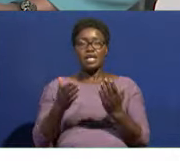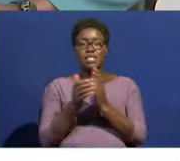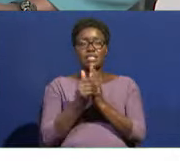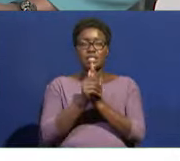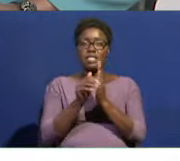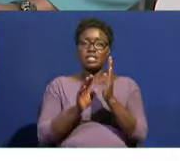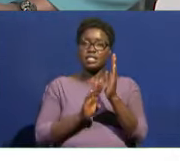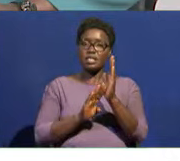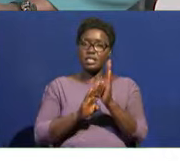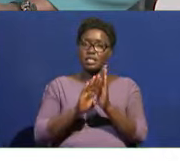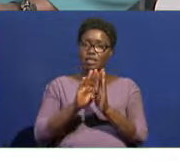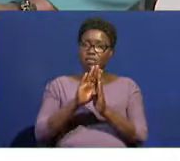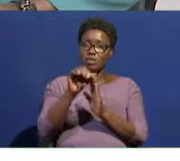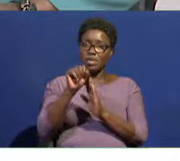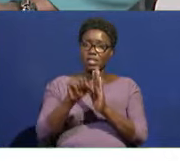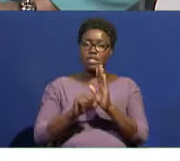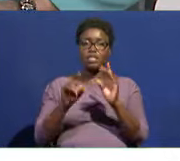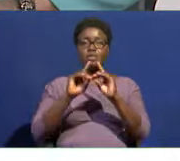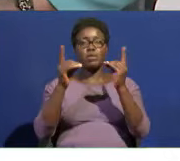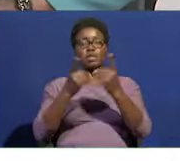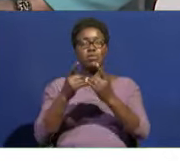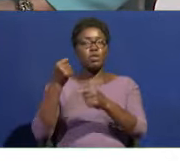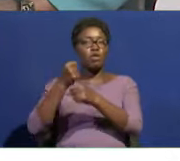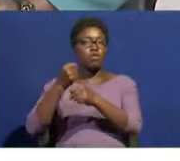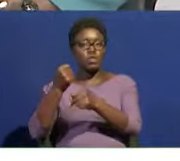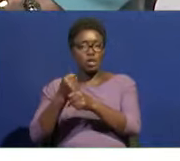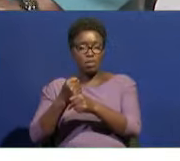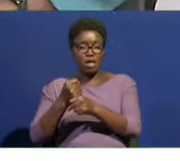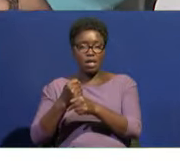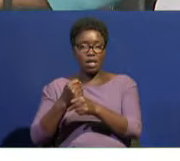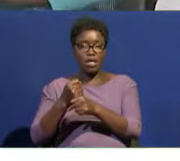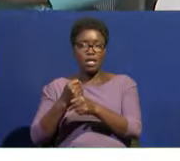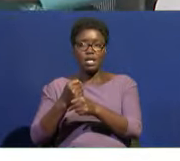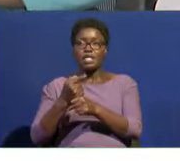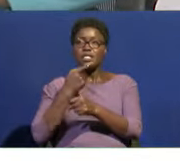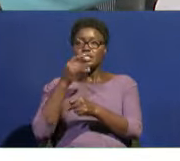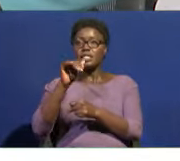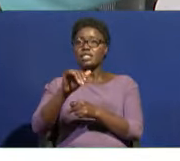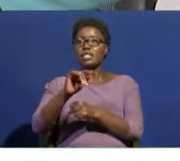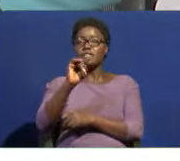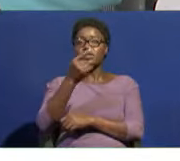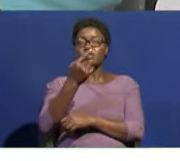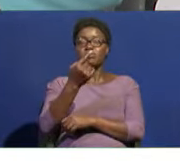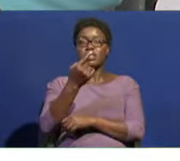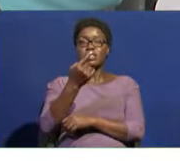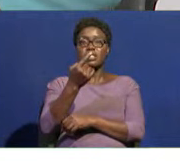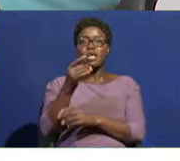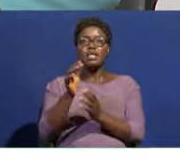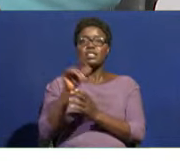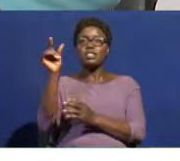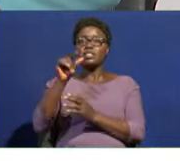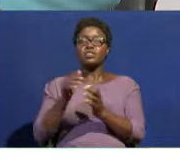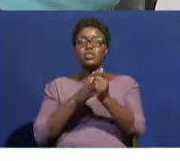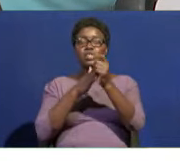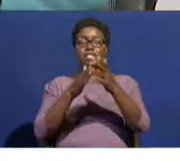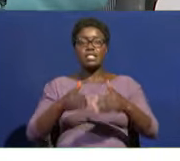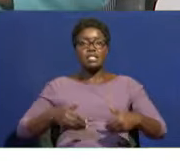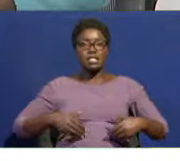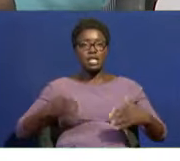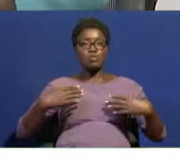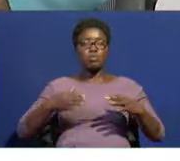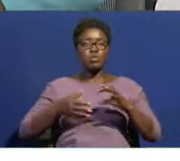Development at the State Department of Labour, Dr. Waniru Kariuki, said the event will gather regional leaders and young people